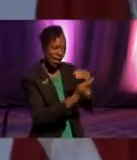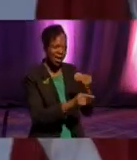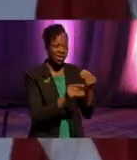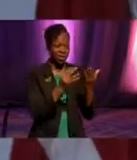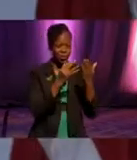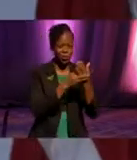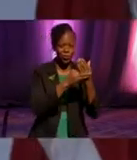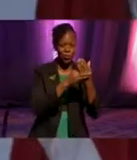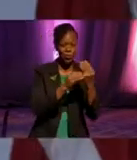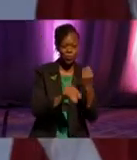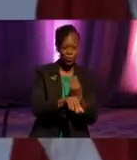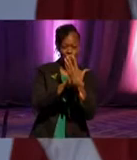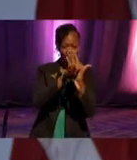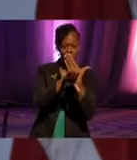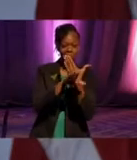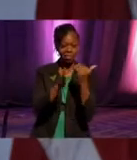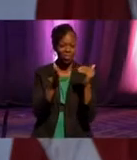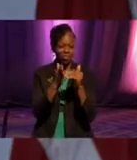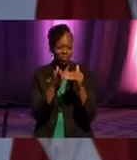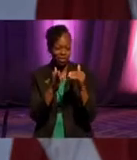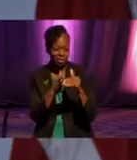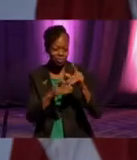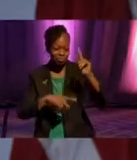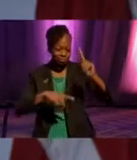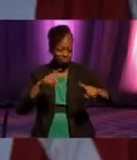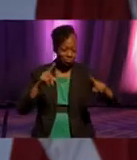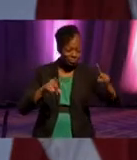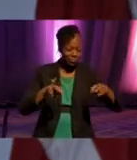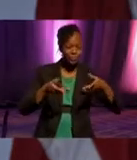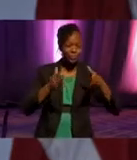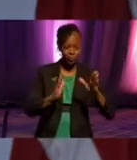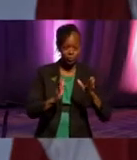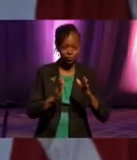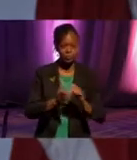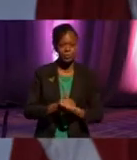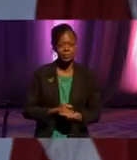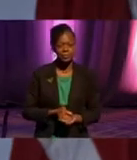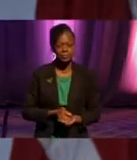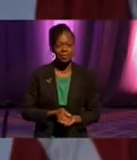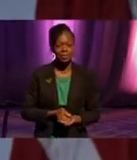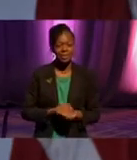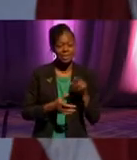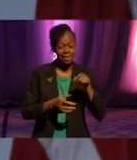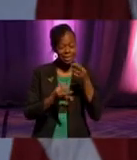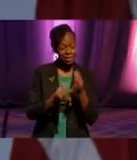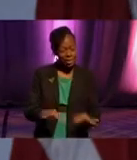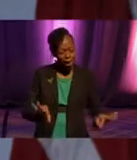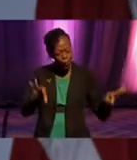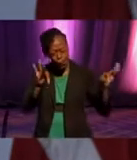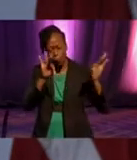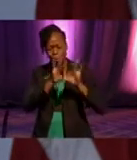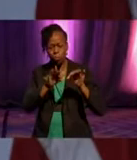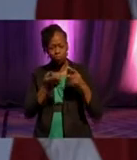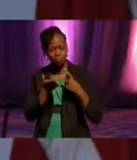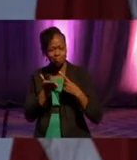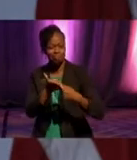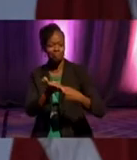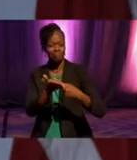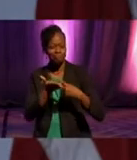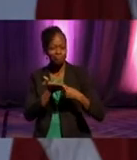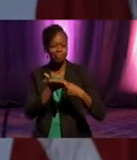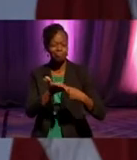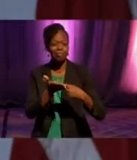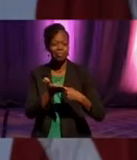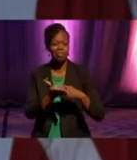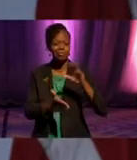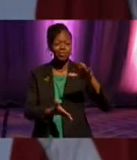the thousands on various channels for this very important discussion. So welcome to